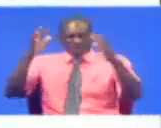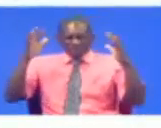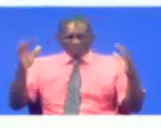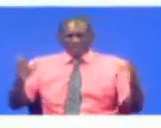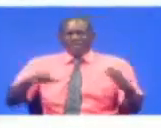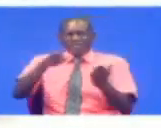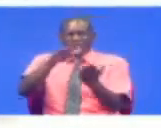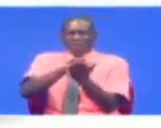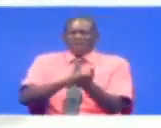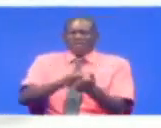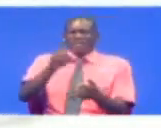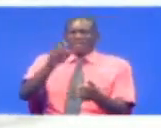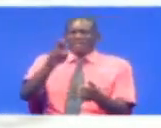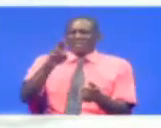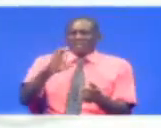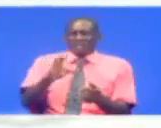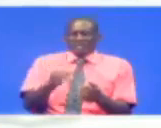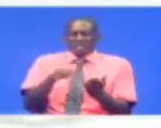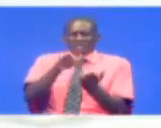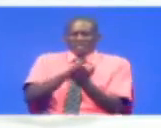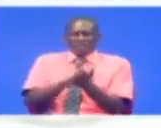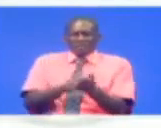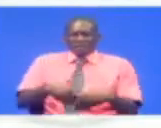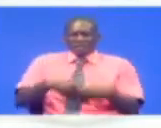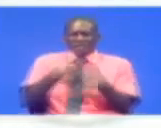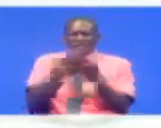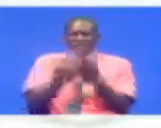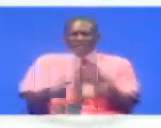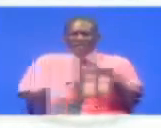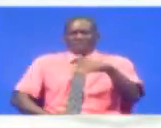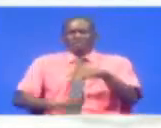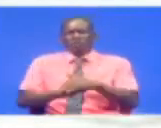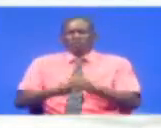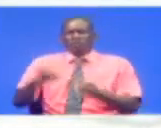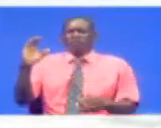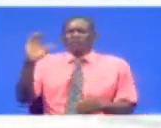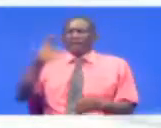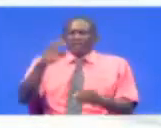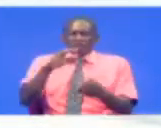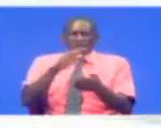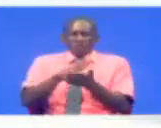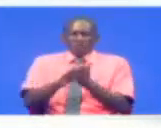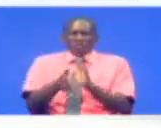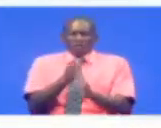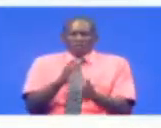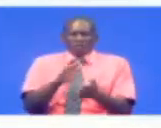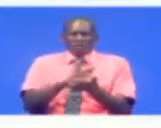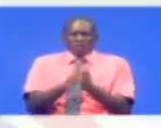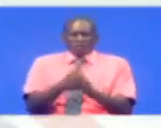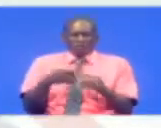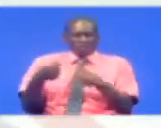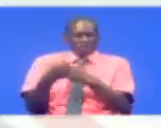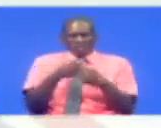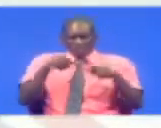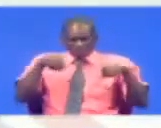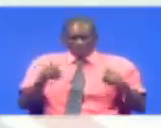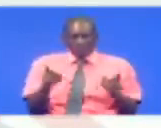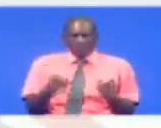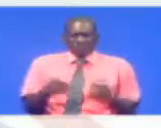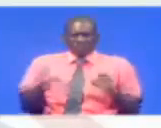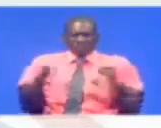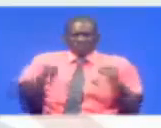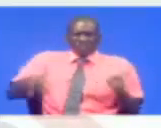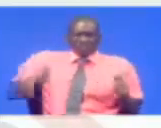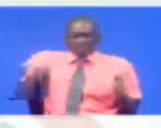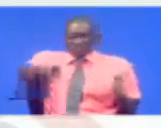DRC. The bank managed to offer pandemic support to its clients without overstretching itself. While we had